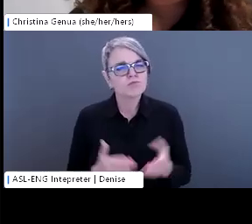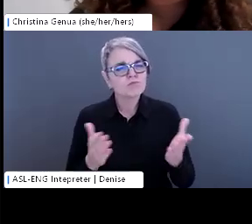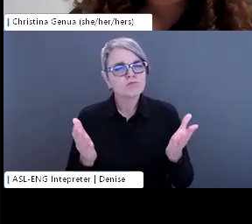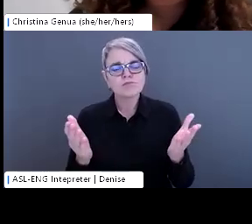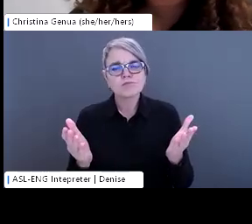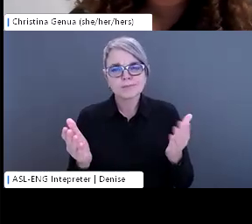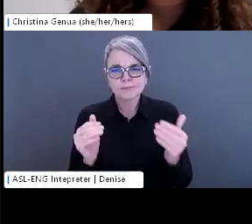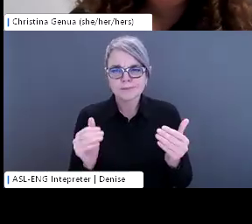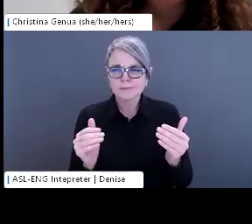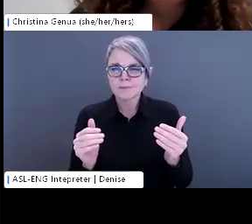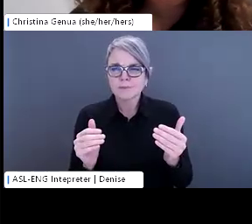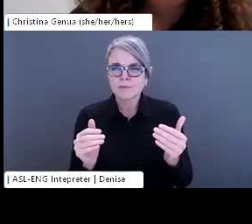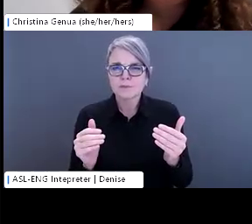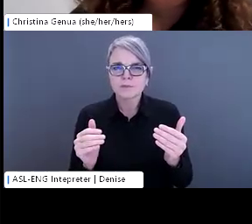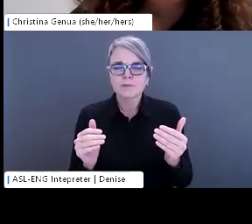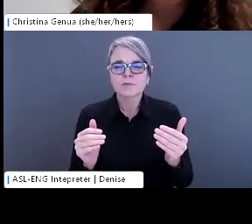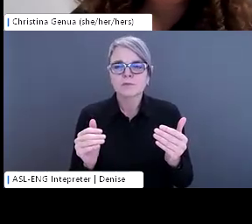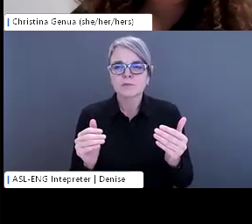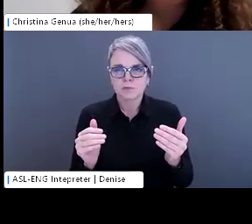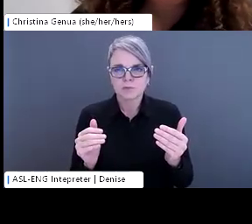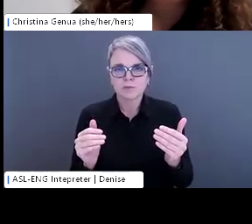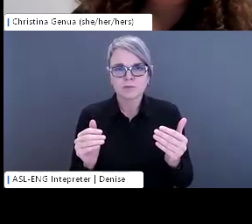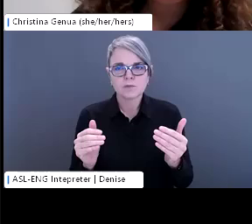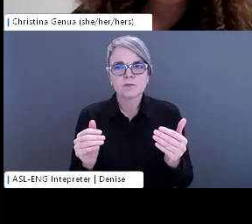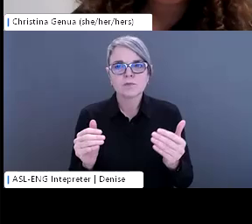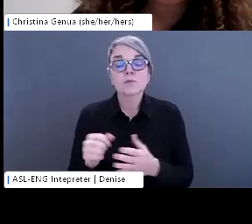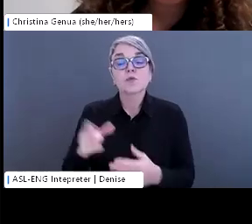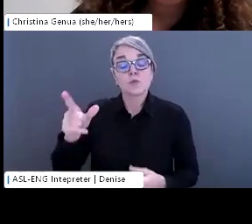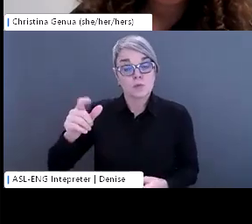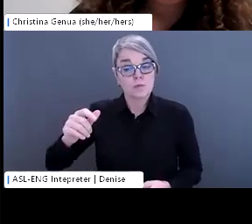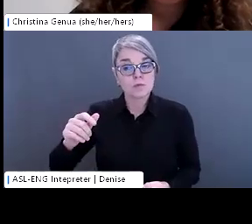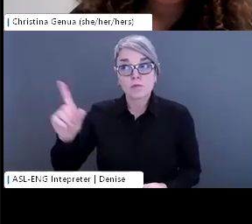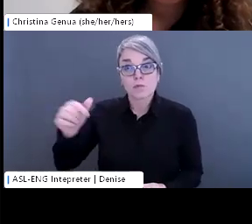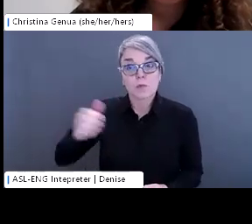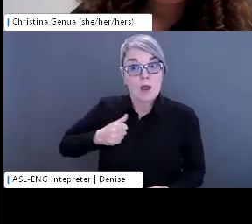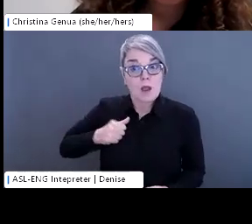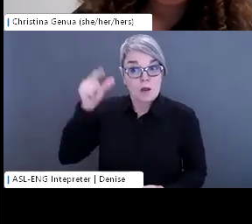that some of you make cash Government of Canada checks.